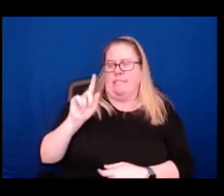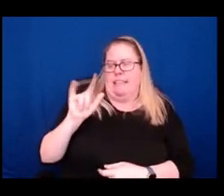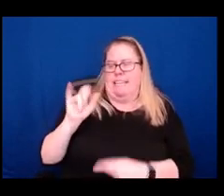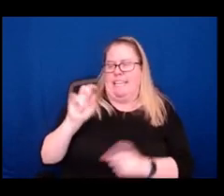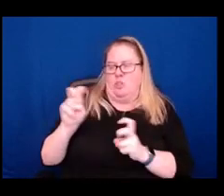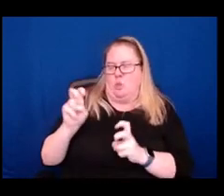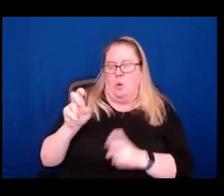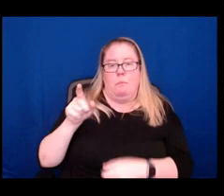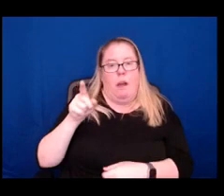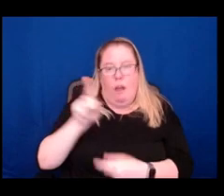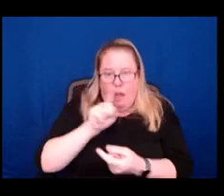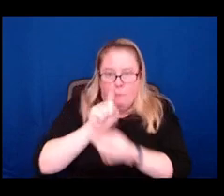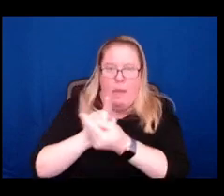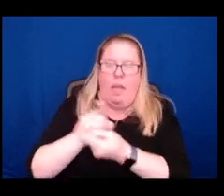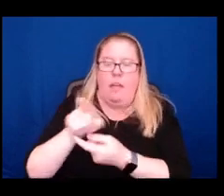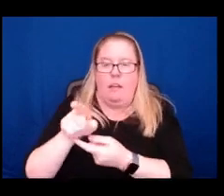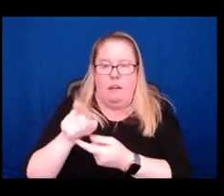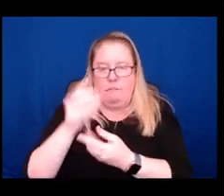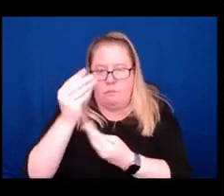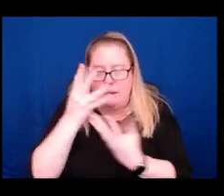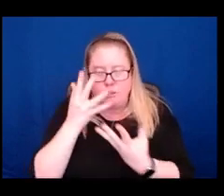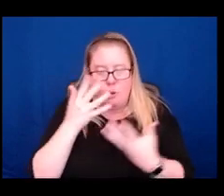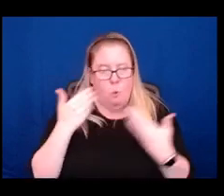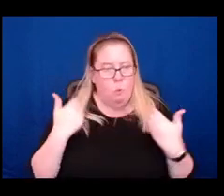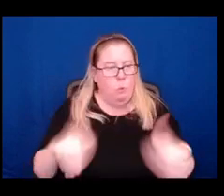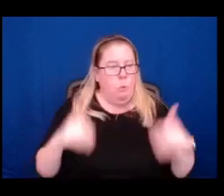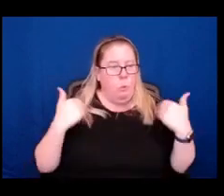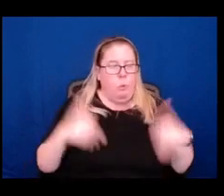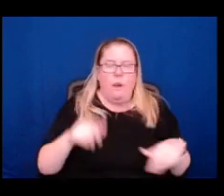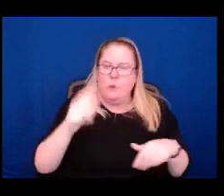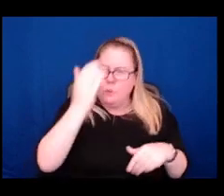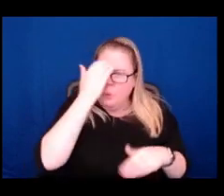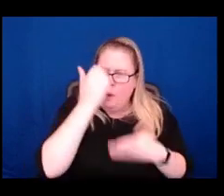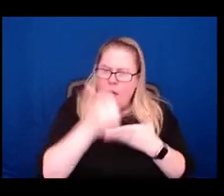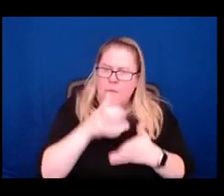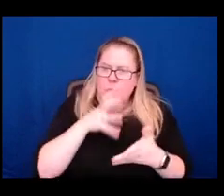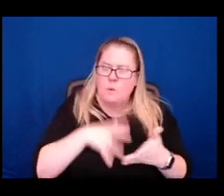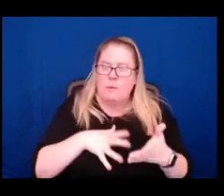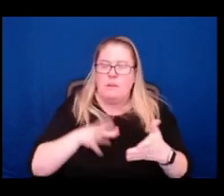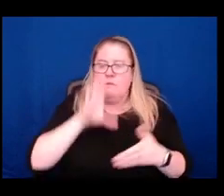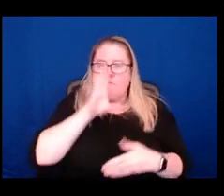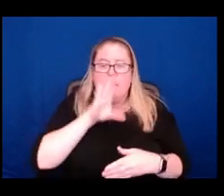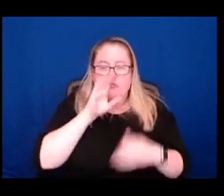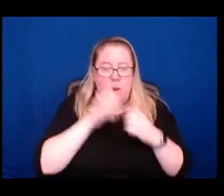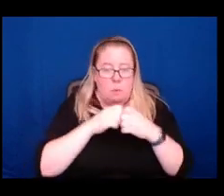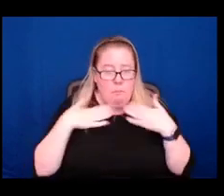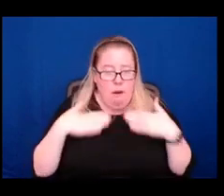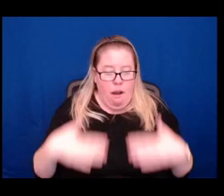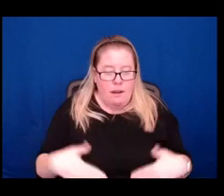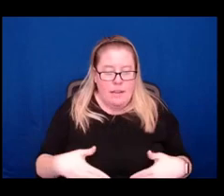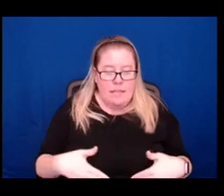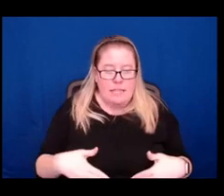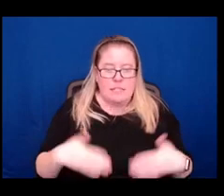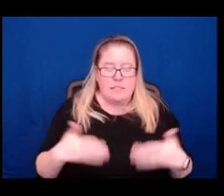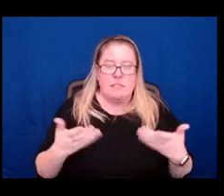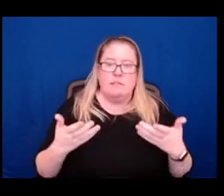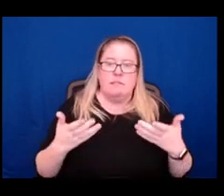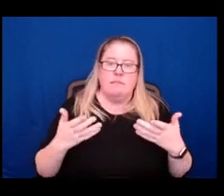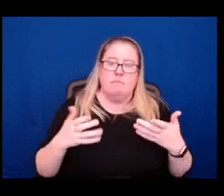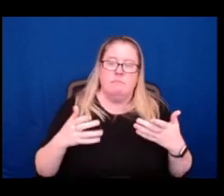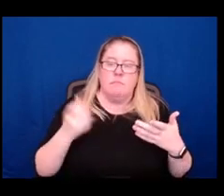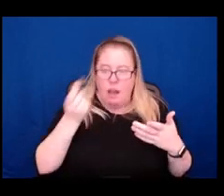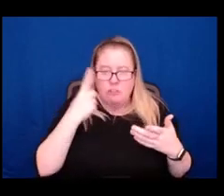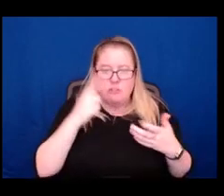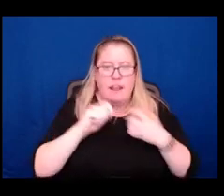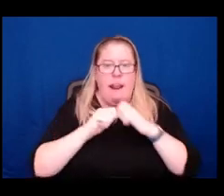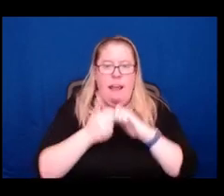of information. Annette, you're known for helping women who are frustrated with their bodies find peace by understanding how.